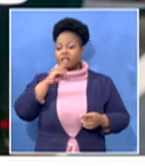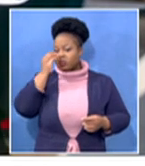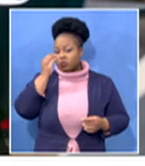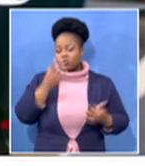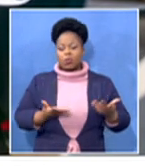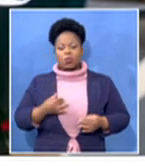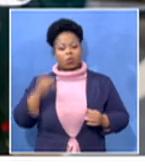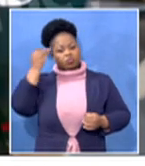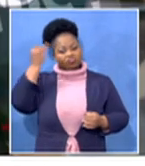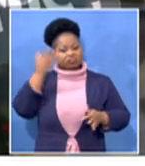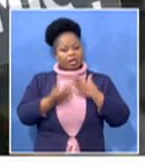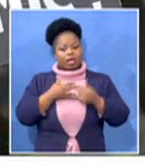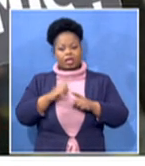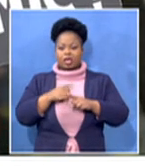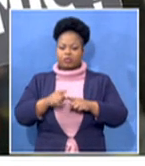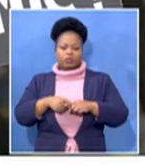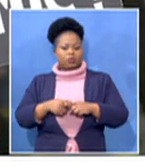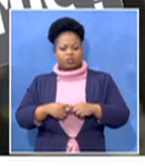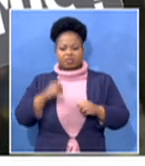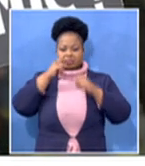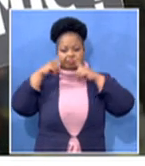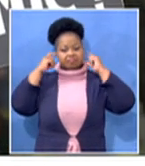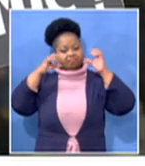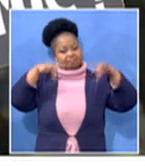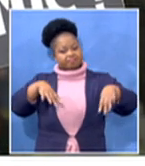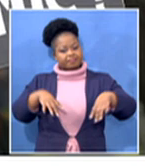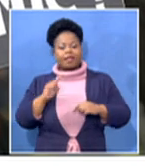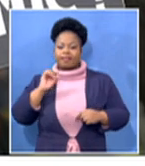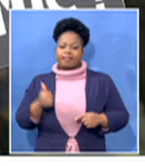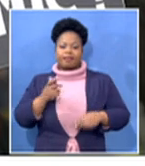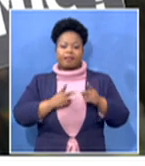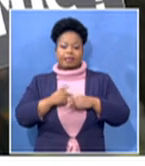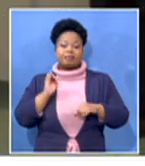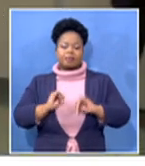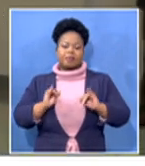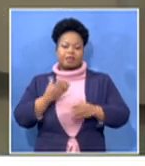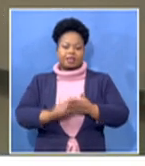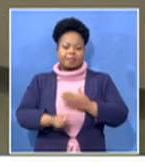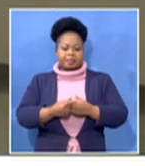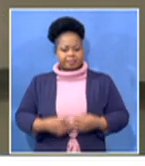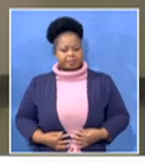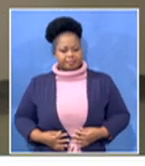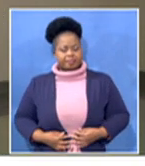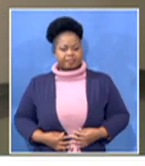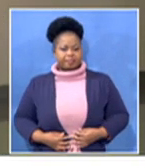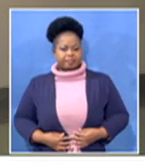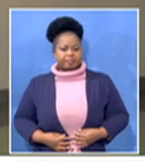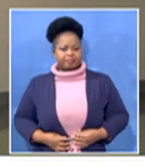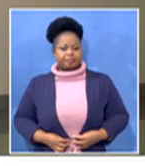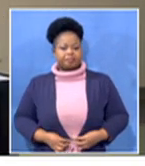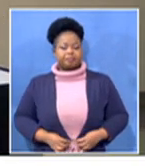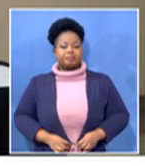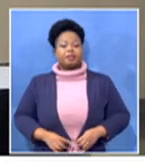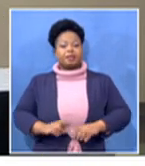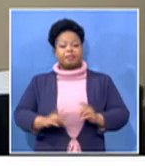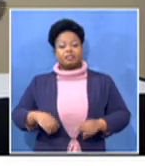come up with some excuse not to wear the mask and physically distance themselves, we could be in a world of hurt. While in Florida,